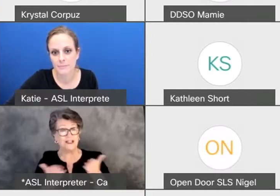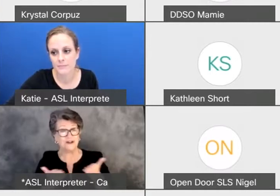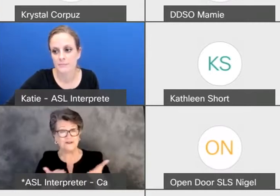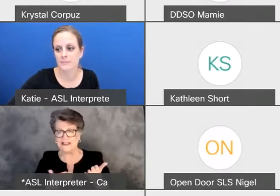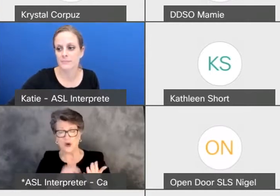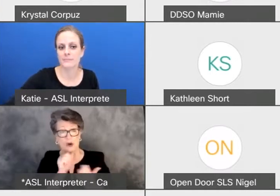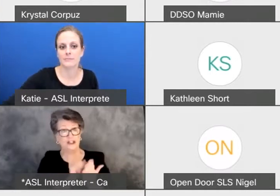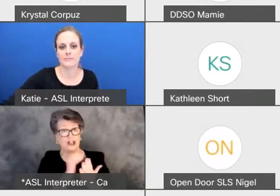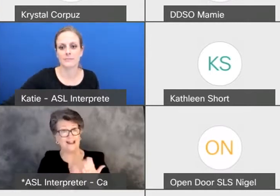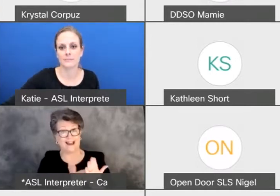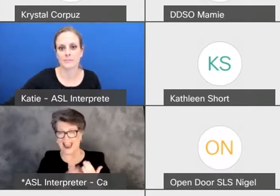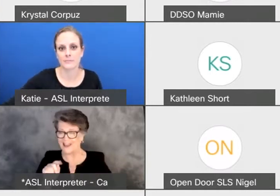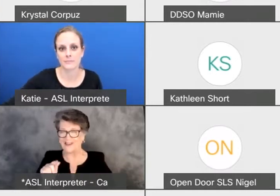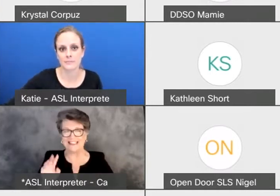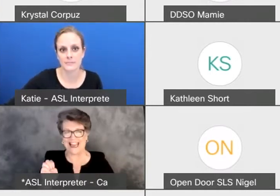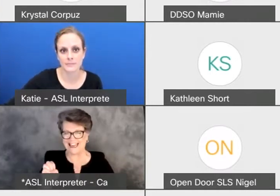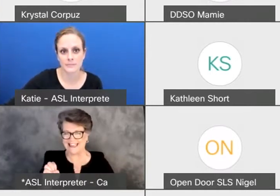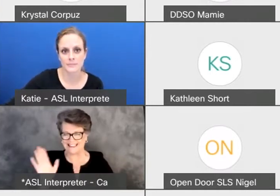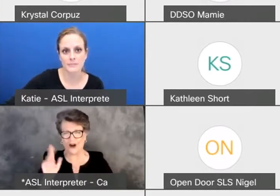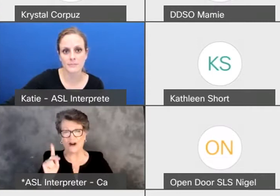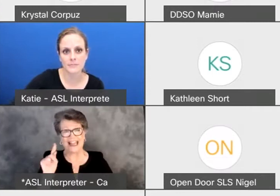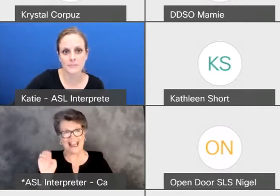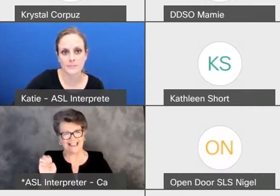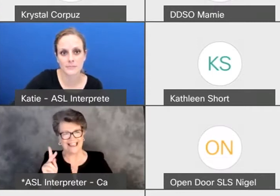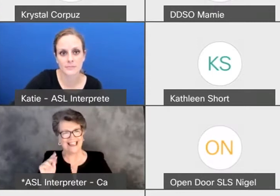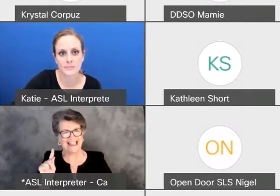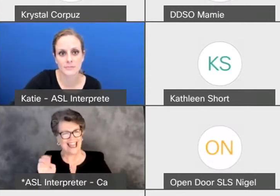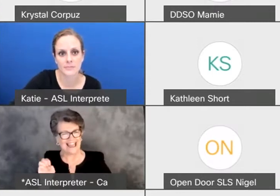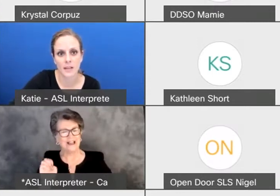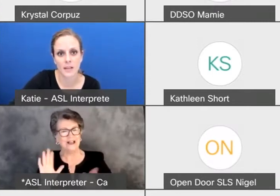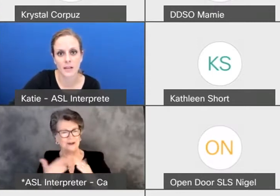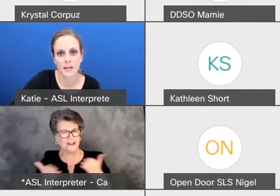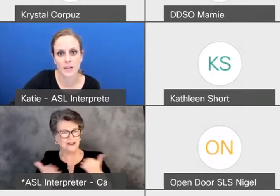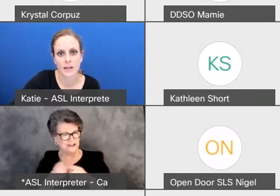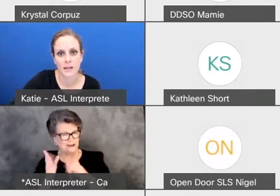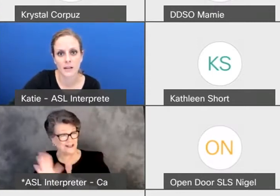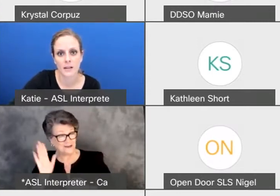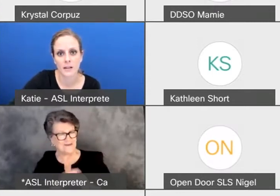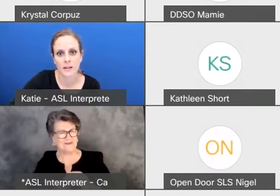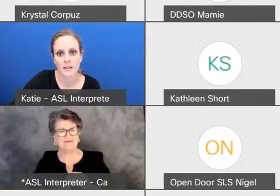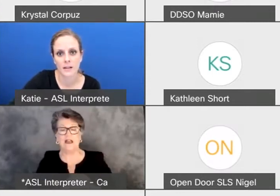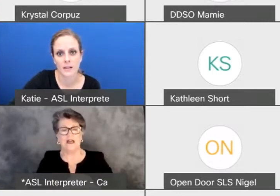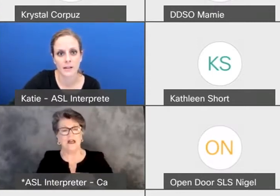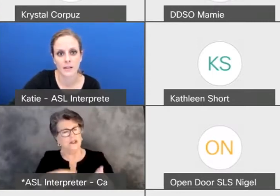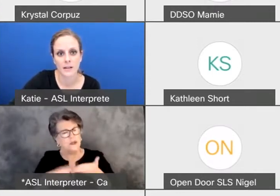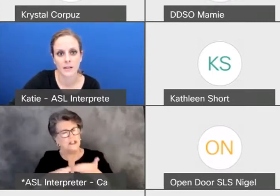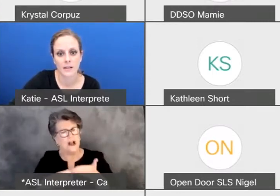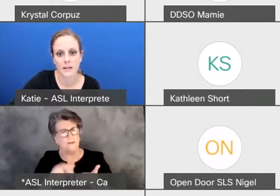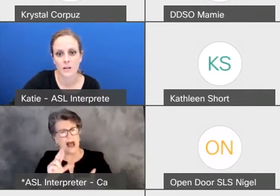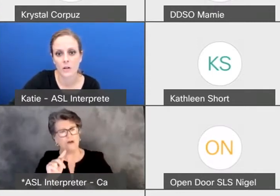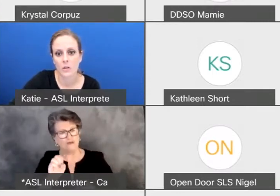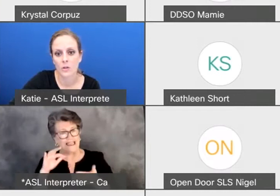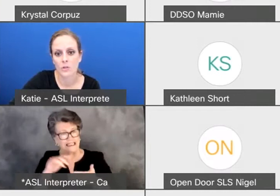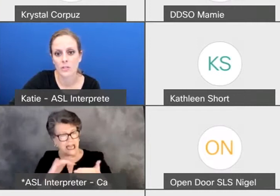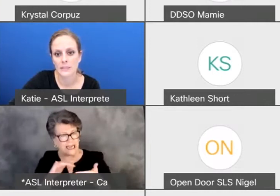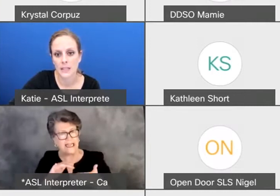items. Hey, there's Kate that is here as well. Good morning, Kate, another community services specialist. So we want to talk a little bit about rate study stuff. Gina